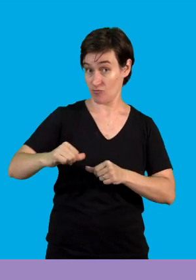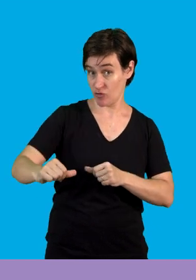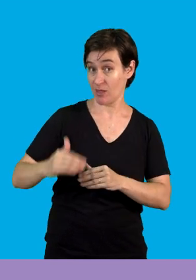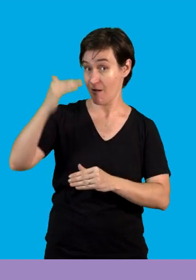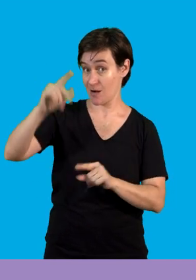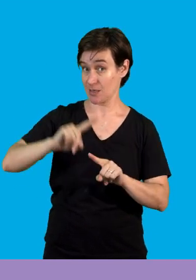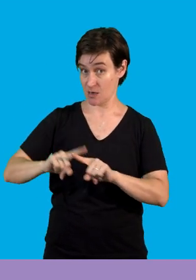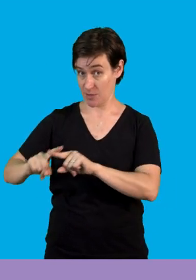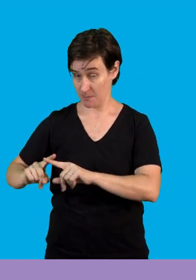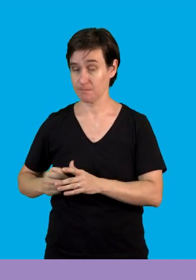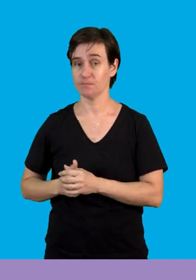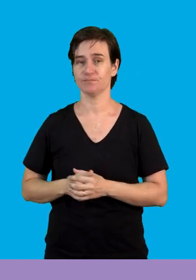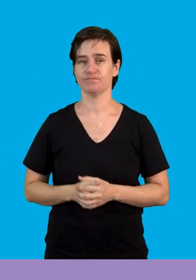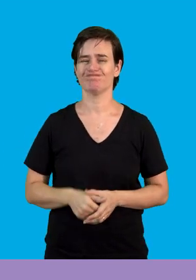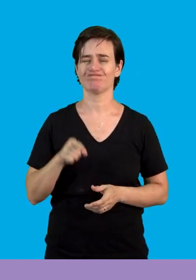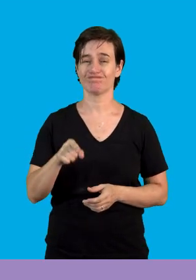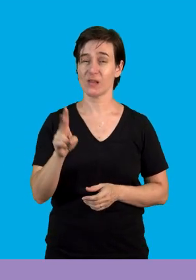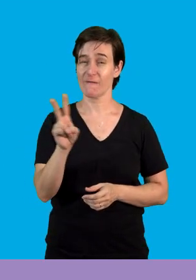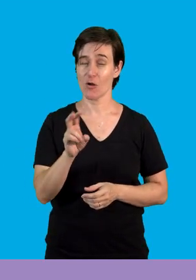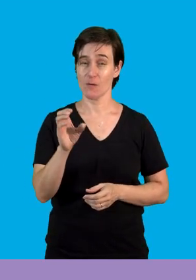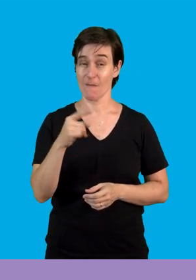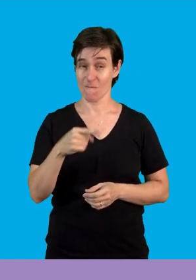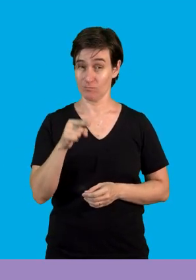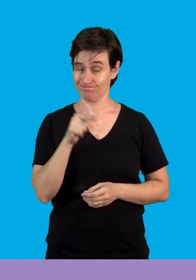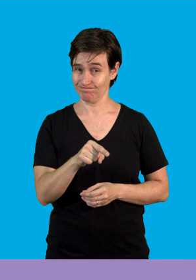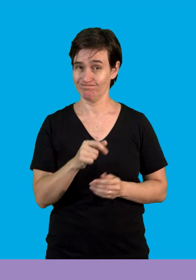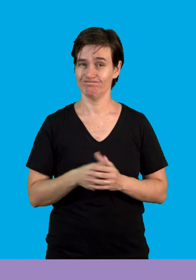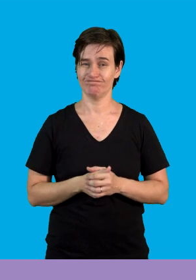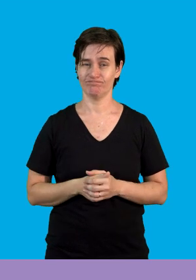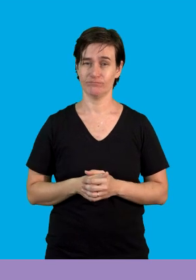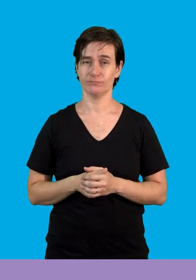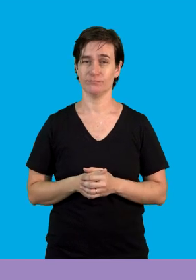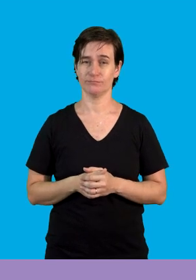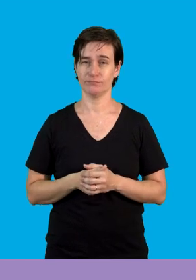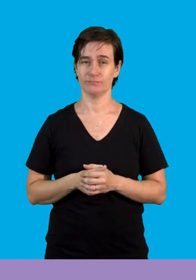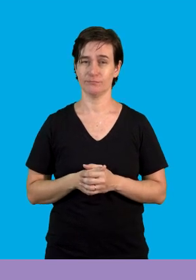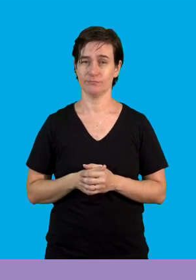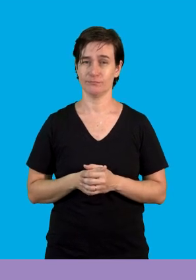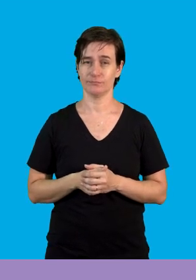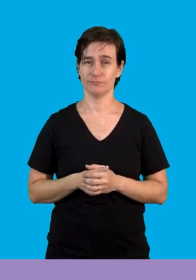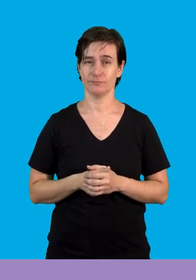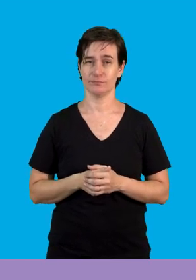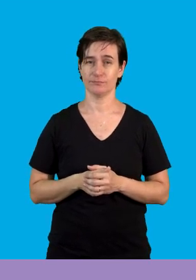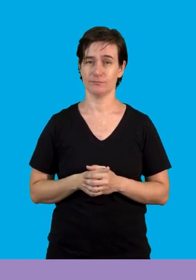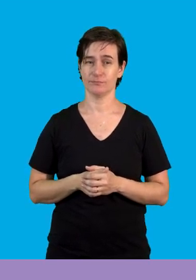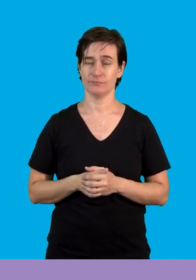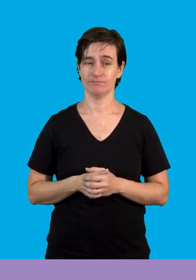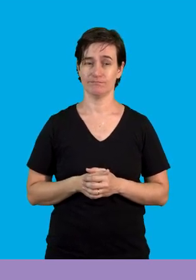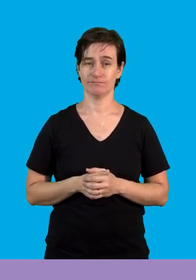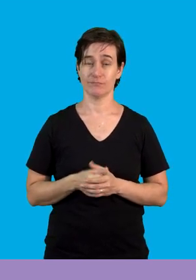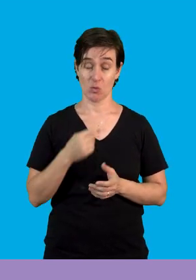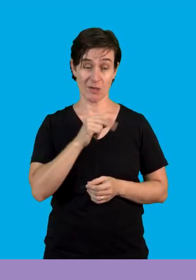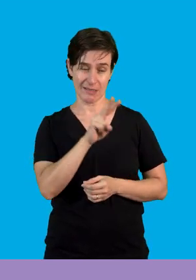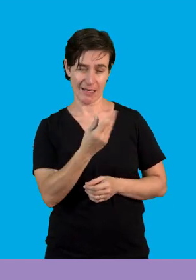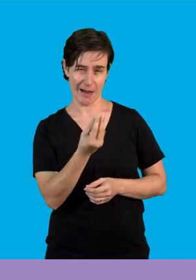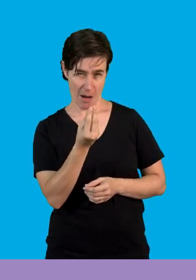So the volume for this rectangular box is going to be, we can see there